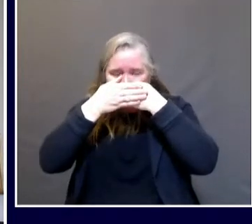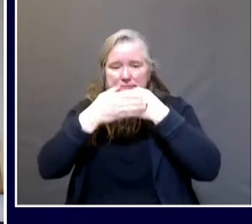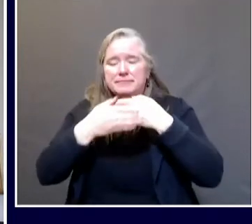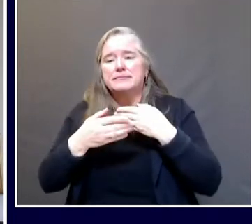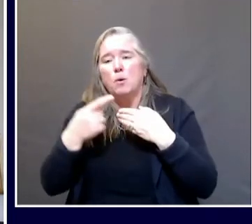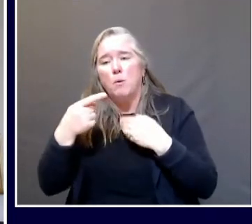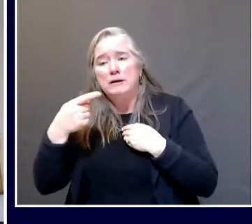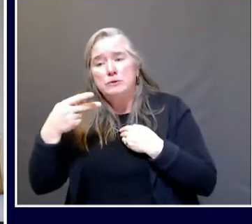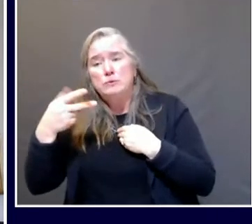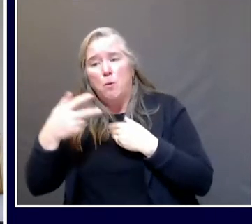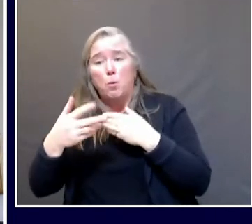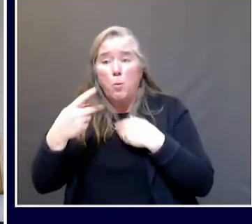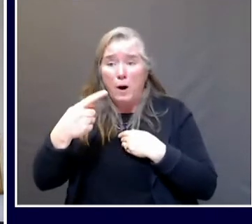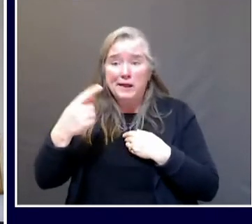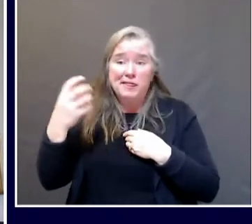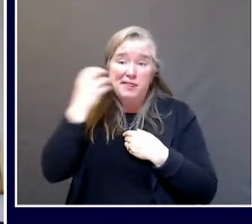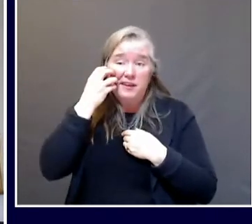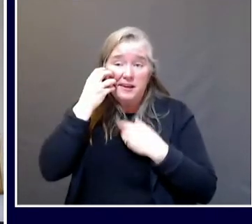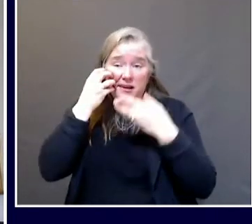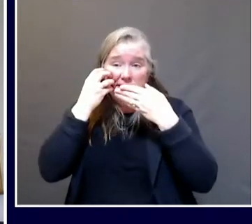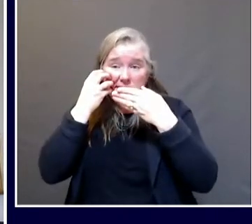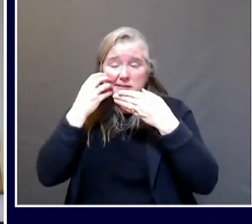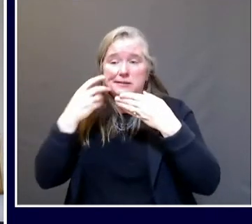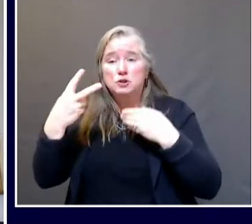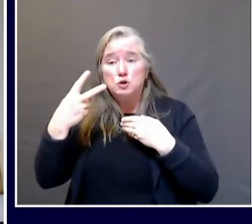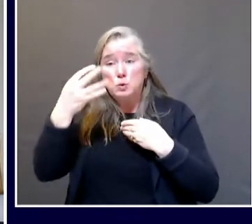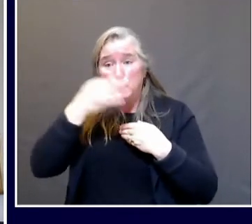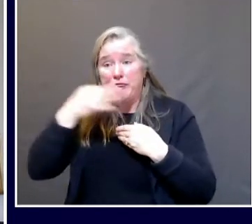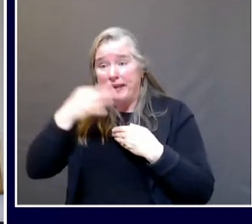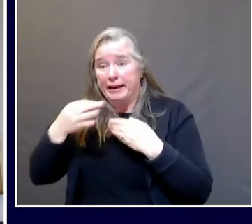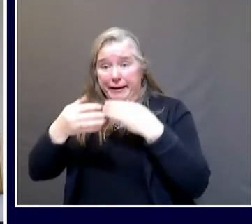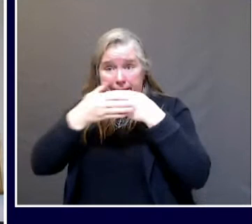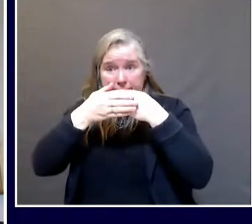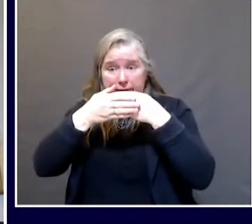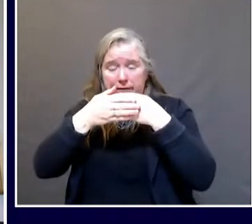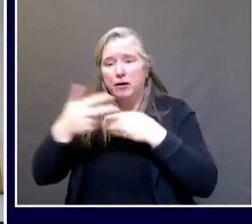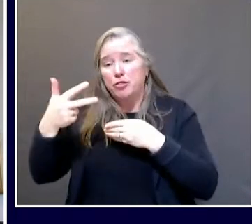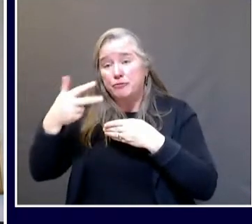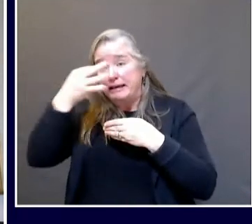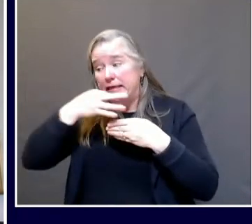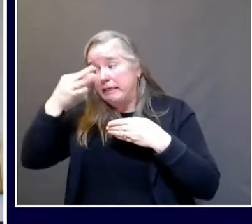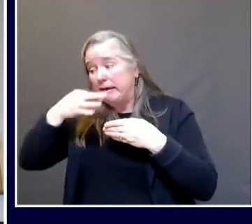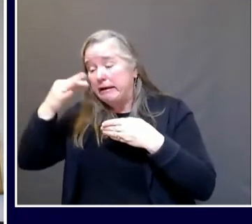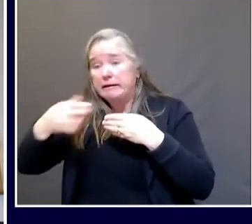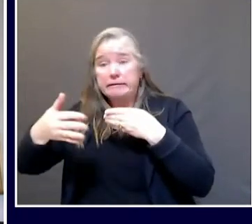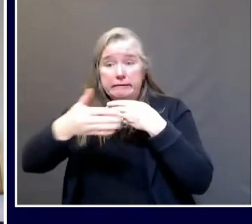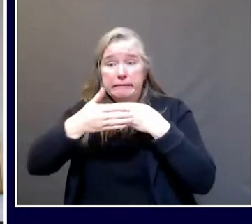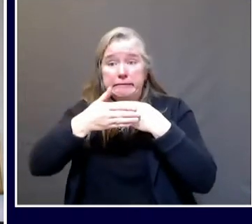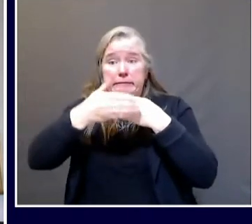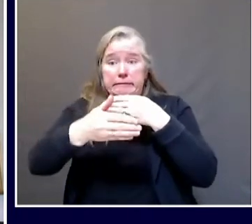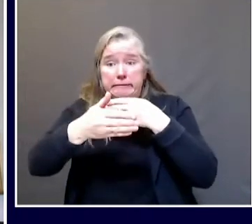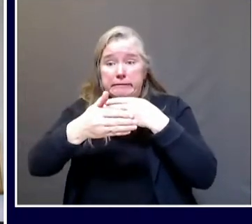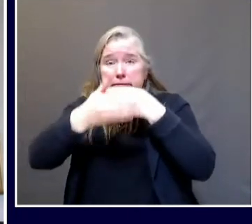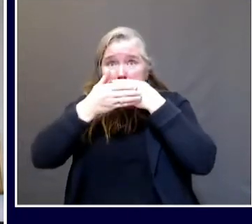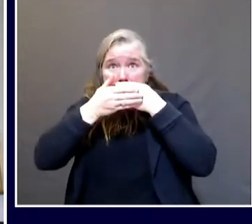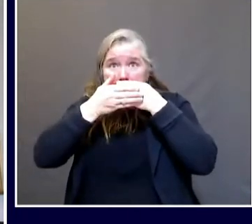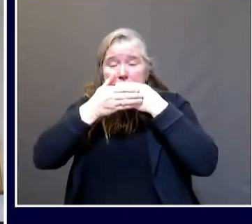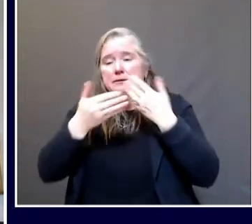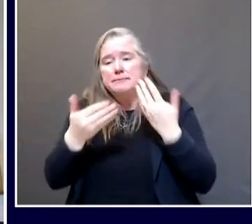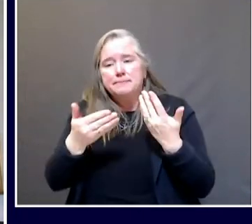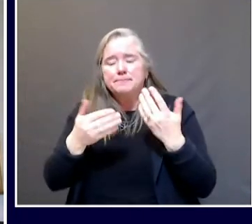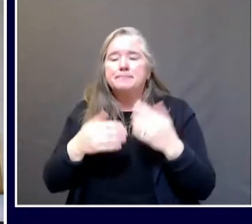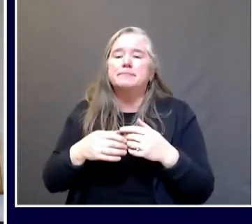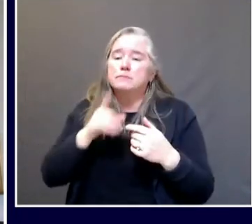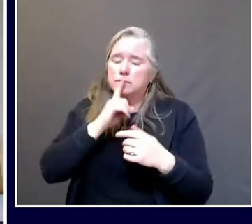don't know that there's marginal differences among those. It's better to make sure that the material is taut, it's not being stretched such that it